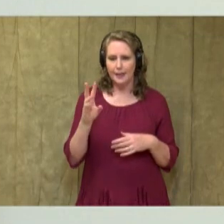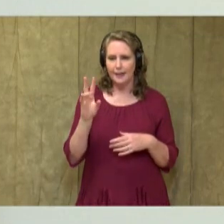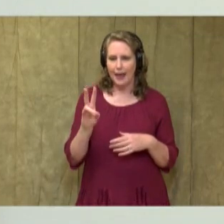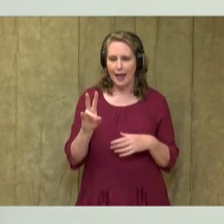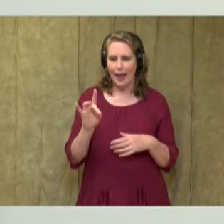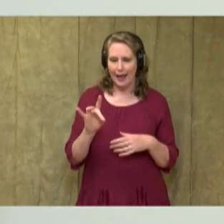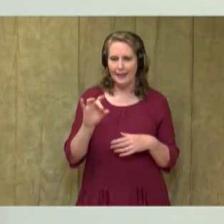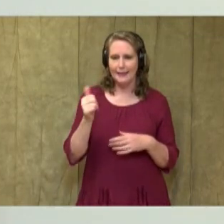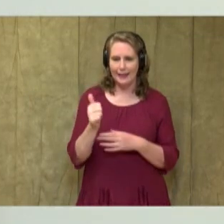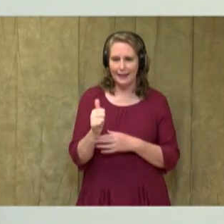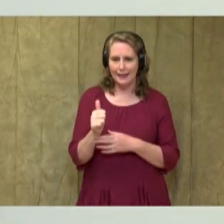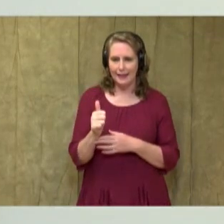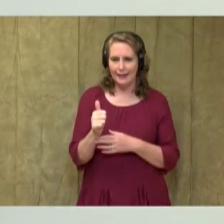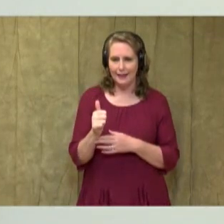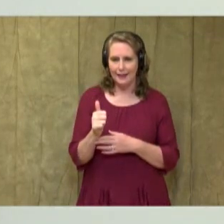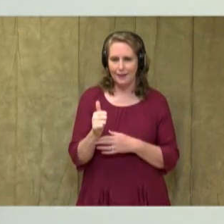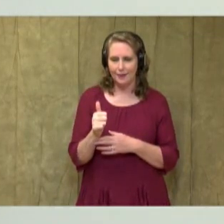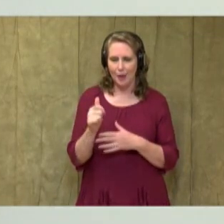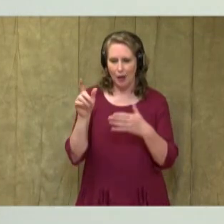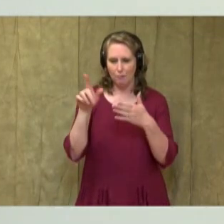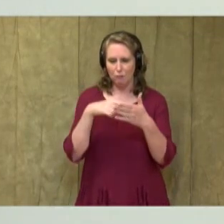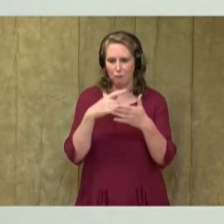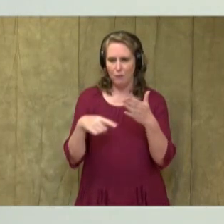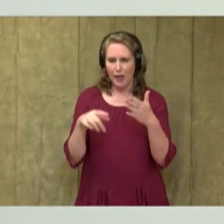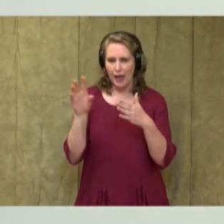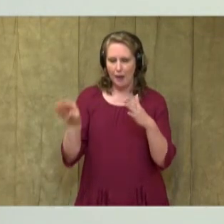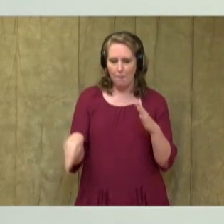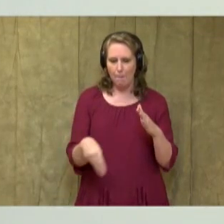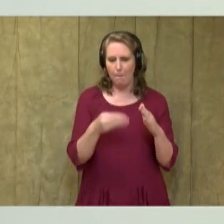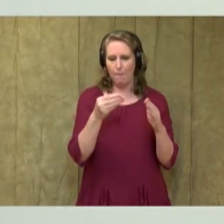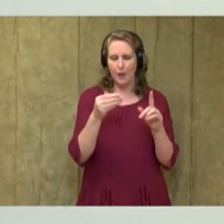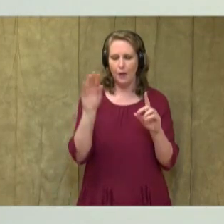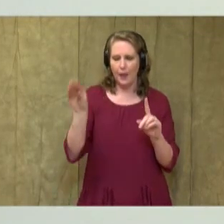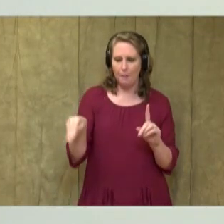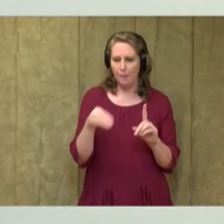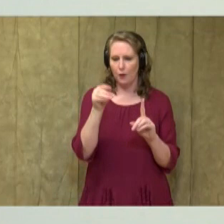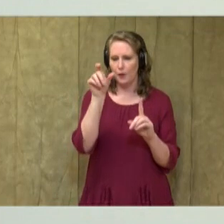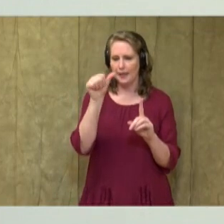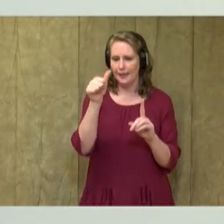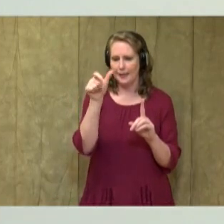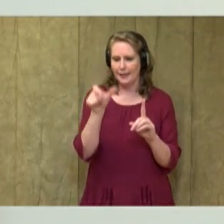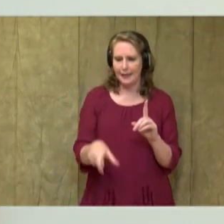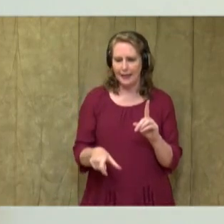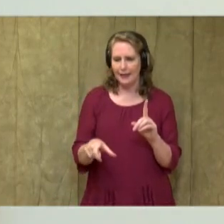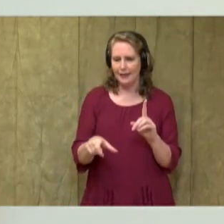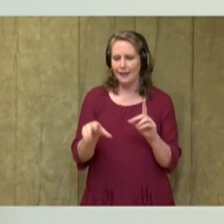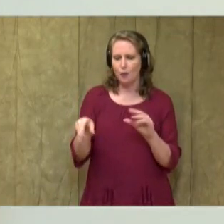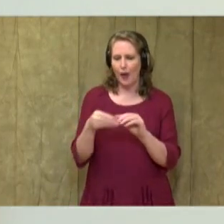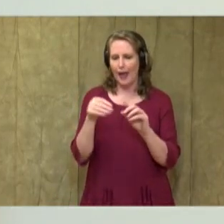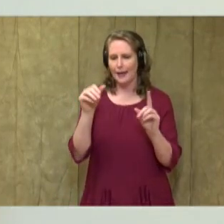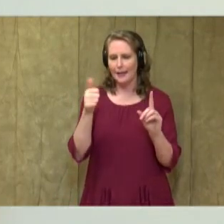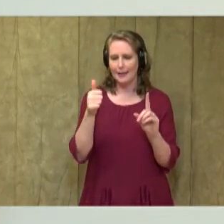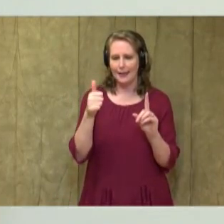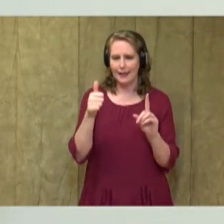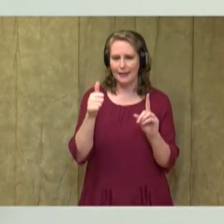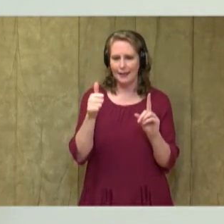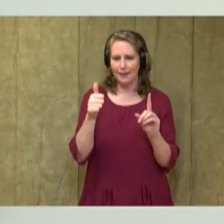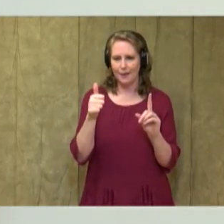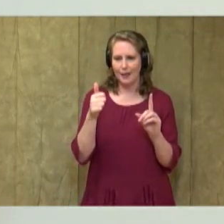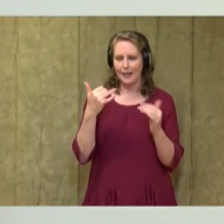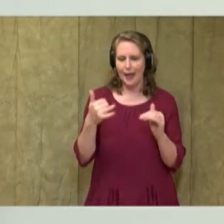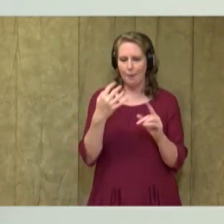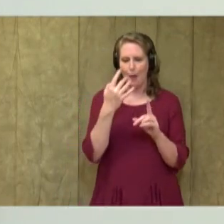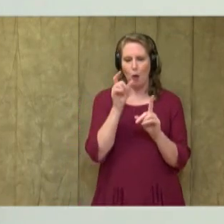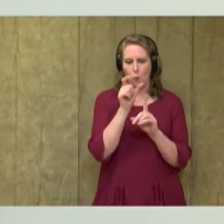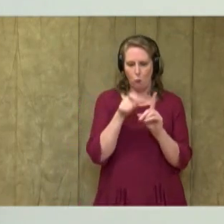10. So I cross all those out and I move them and I add one more 10 over here. So now I'm good with my